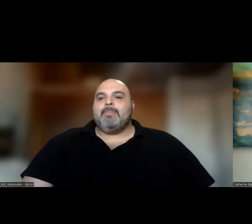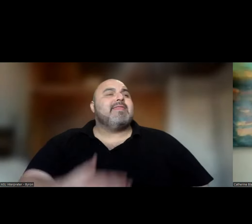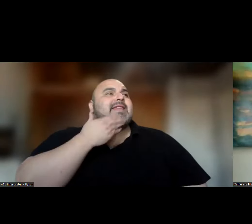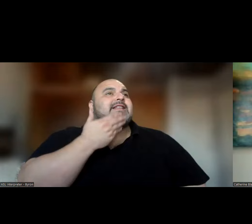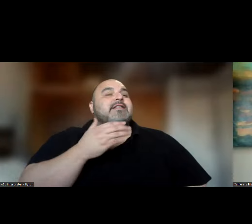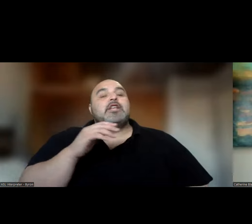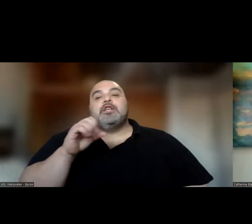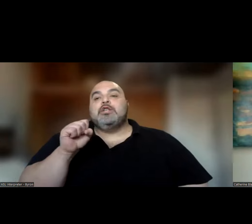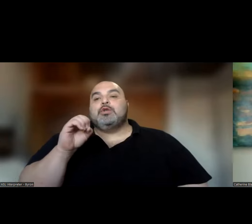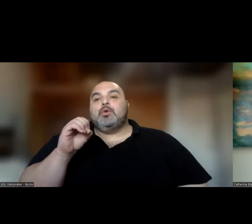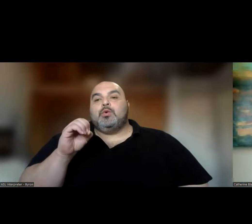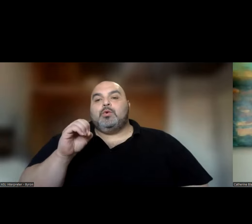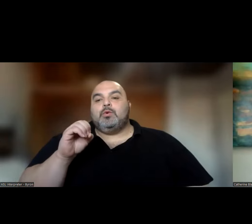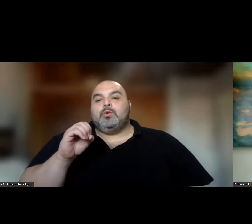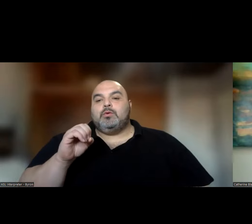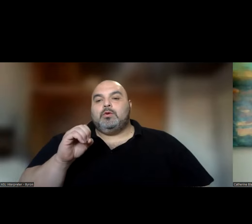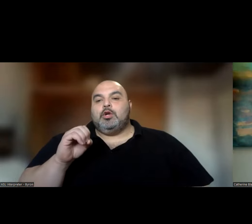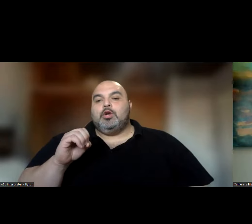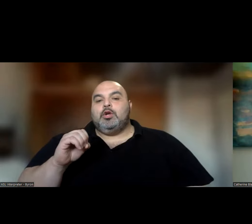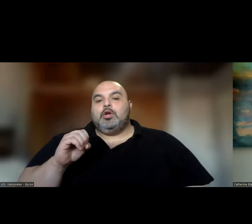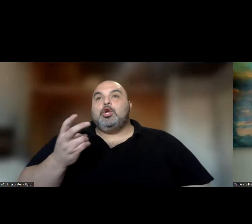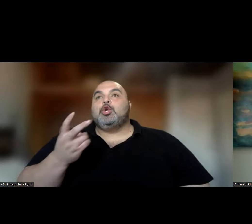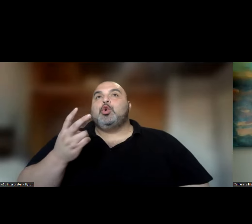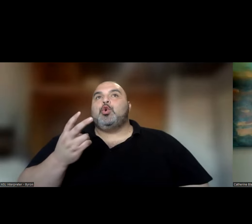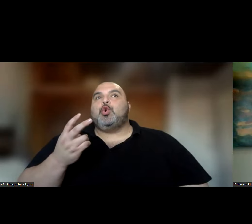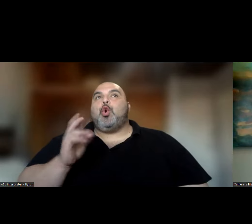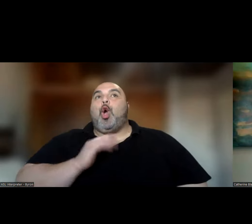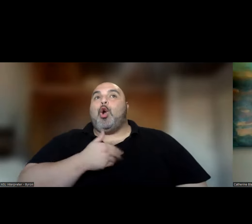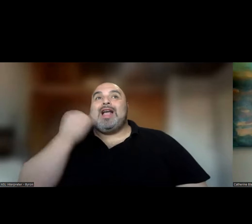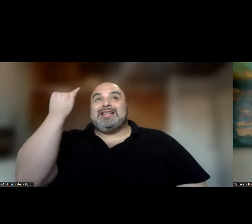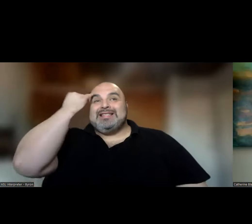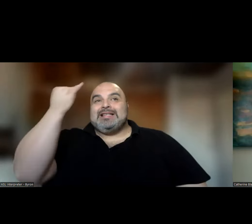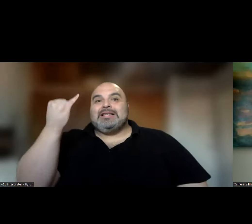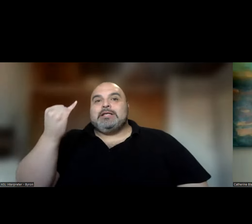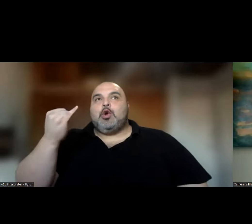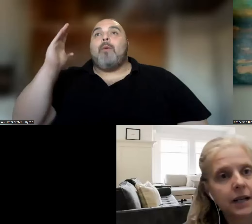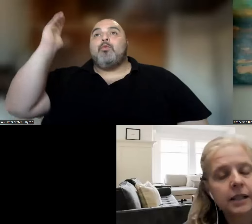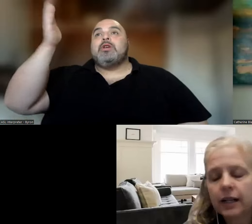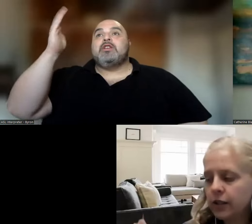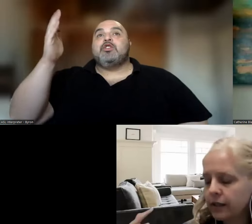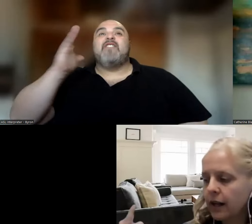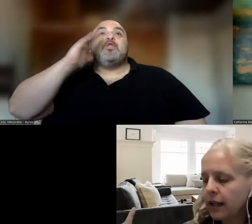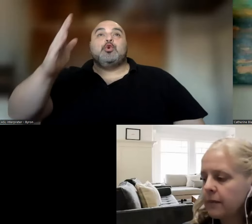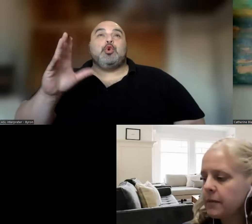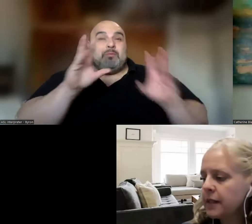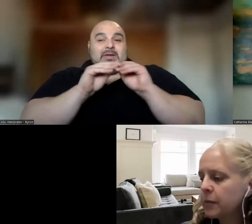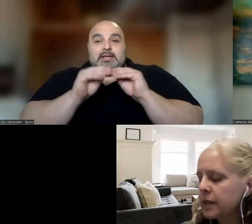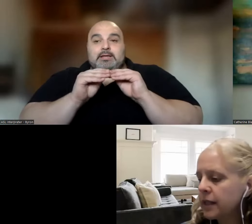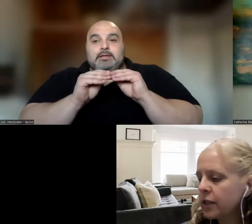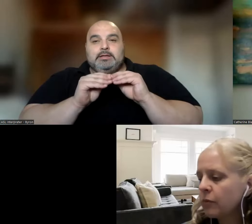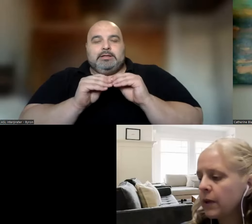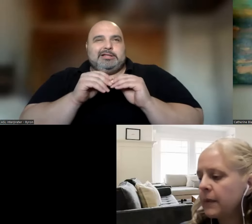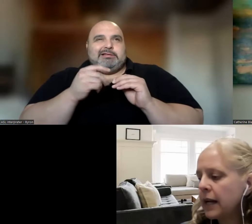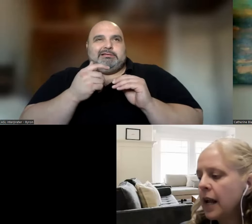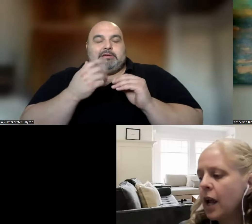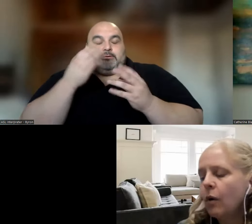So two are ideas for future discussion or presentations at future meetings that I just came to me as